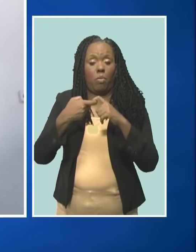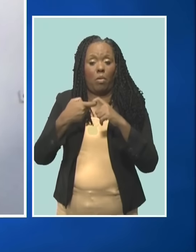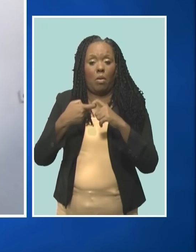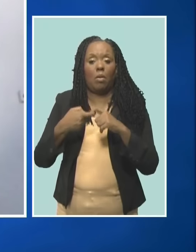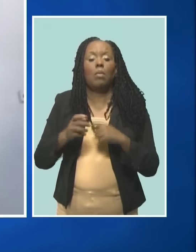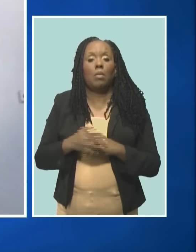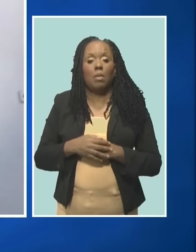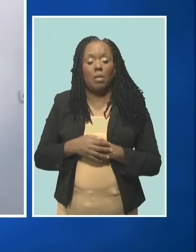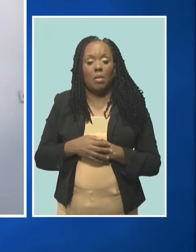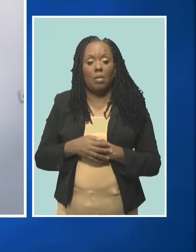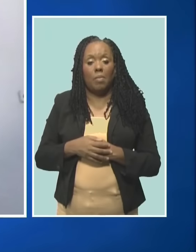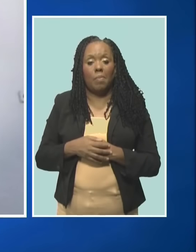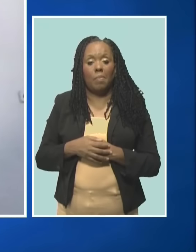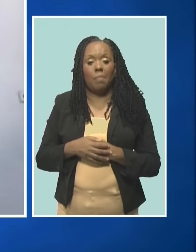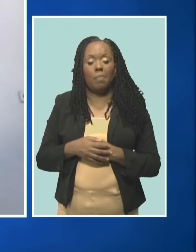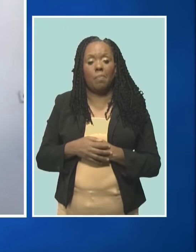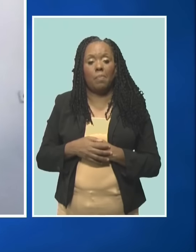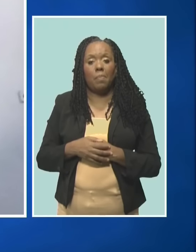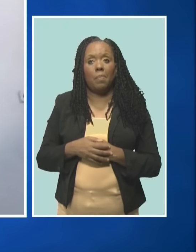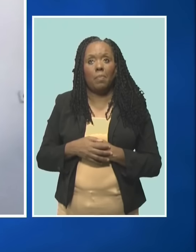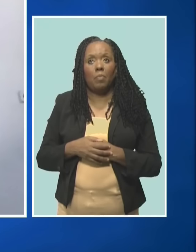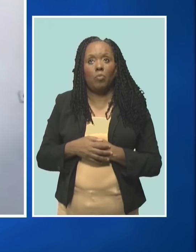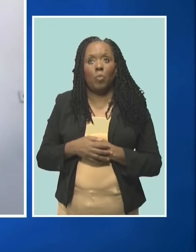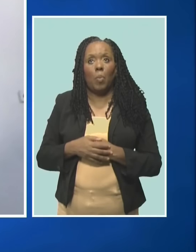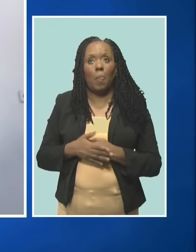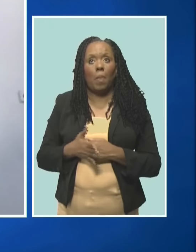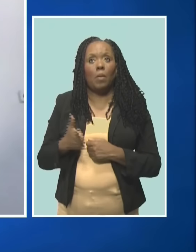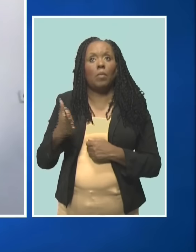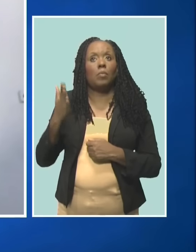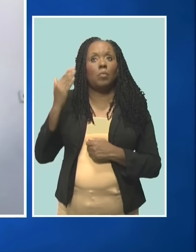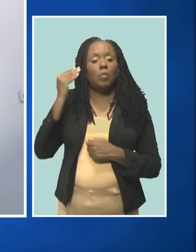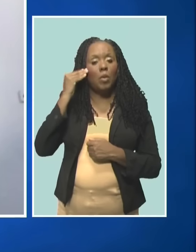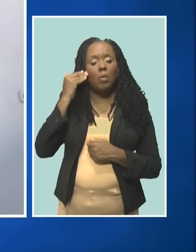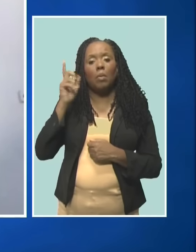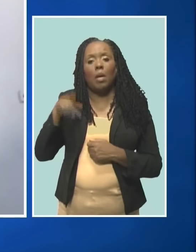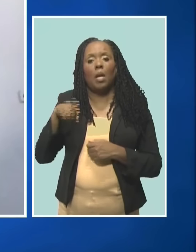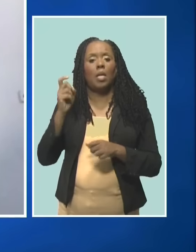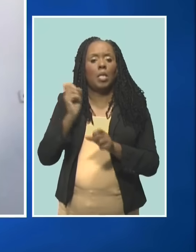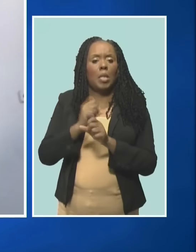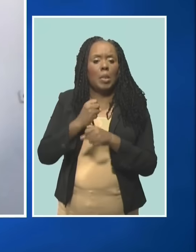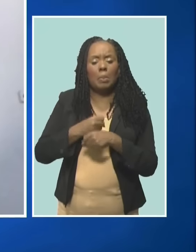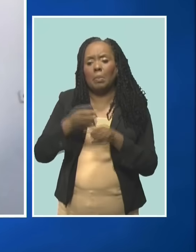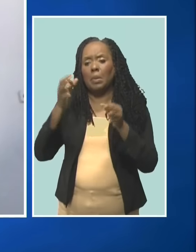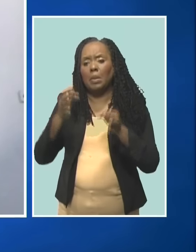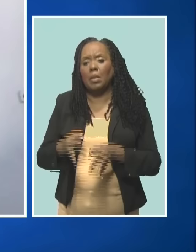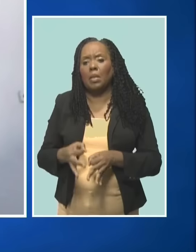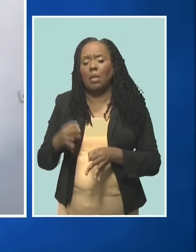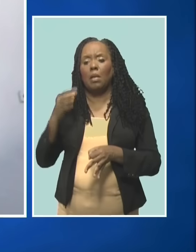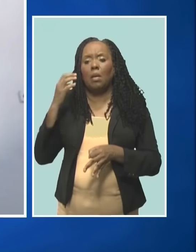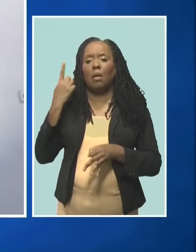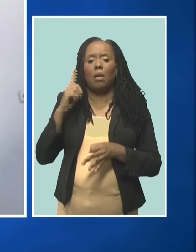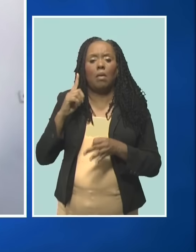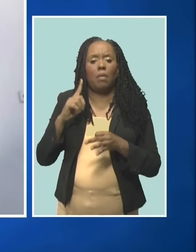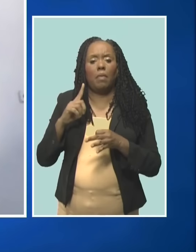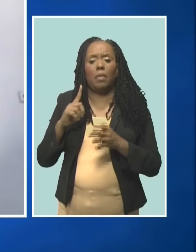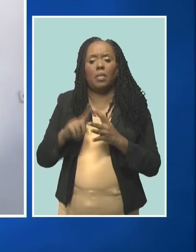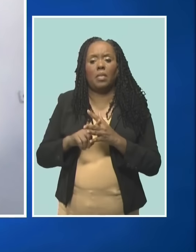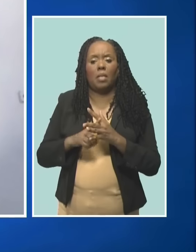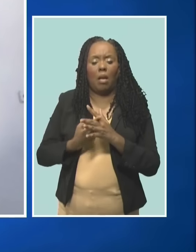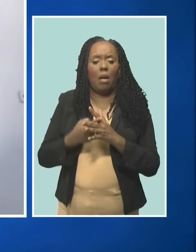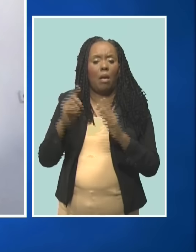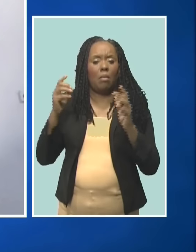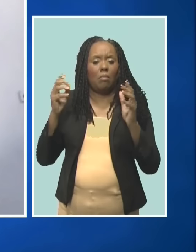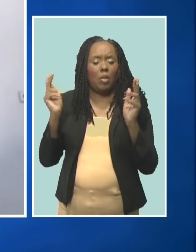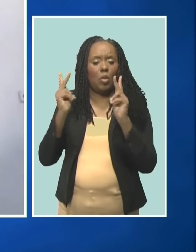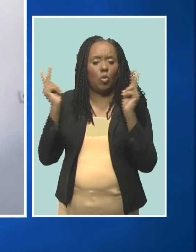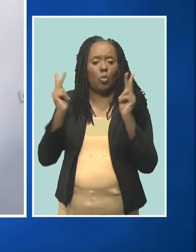that while the NCF has been a little bit silent, that decision was one that we took